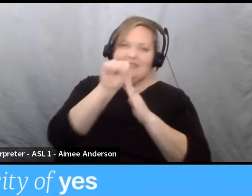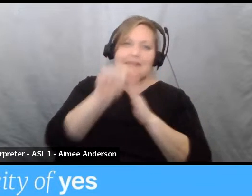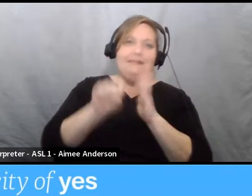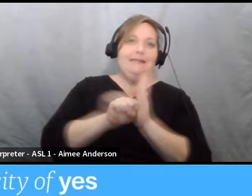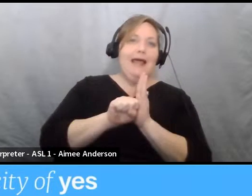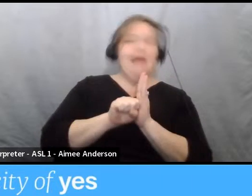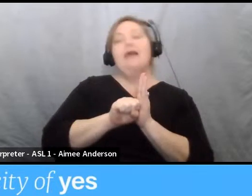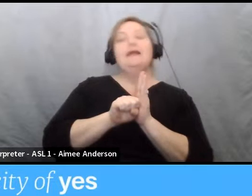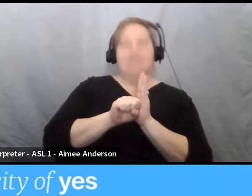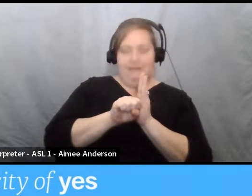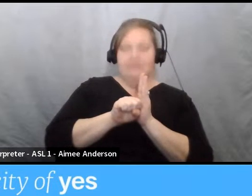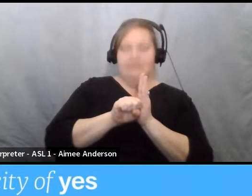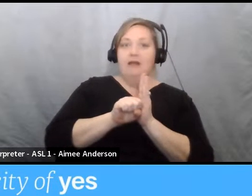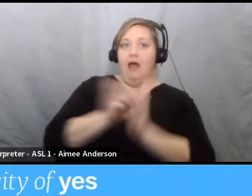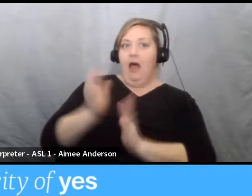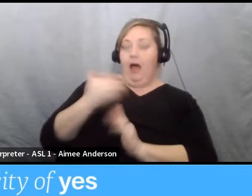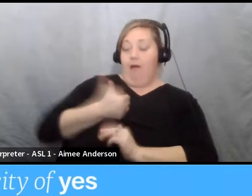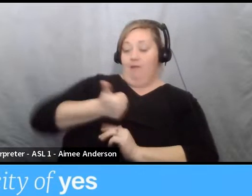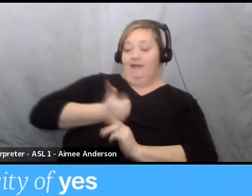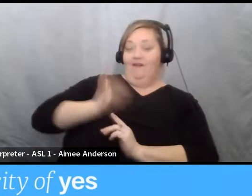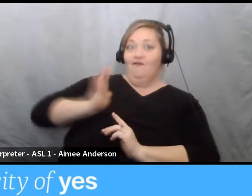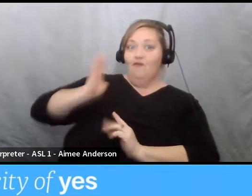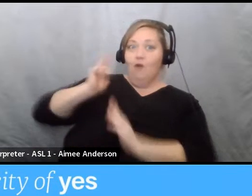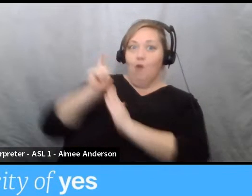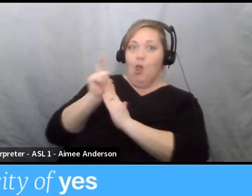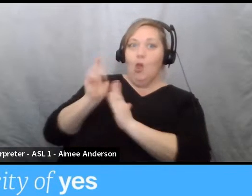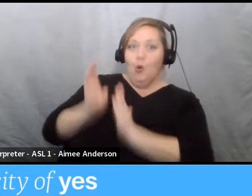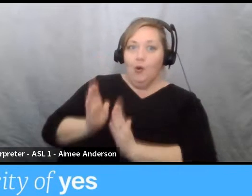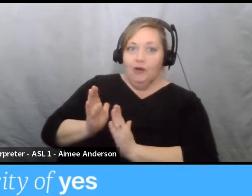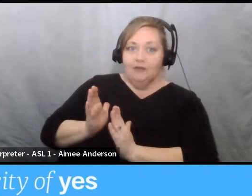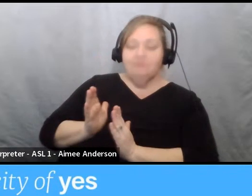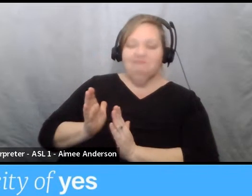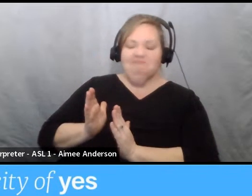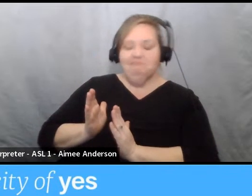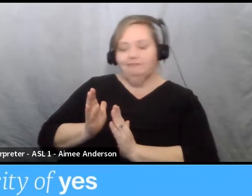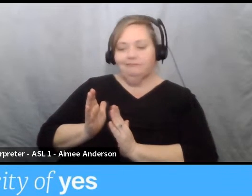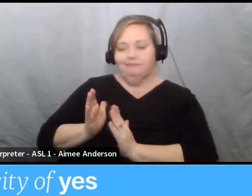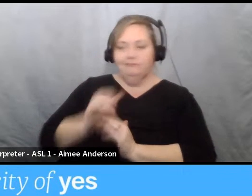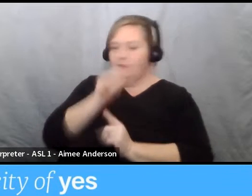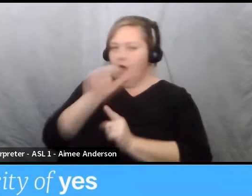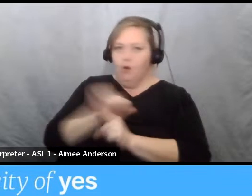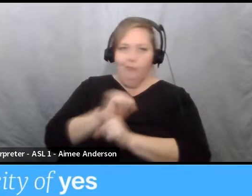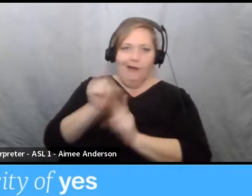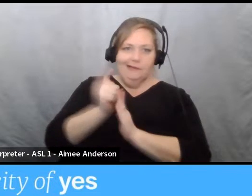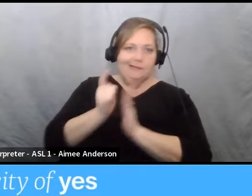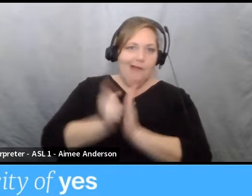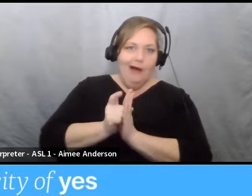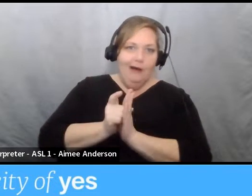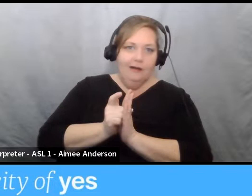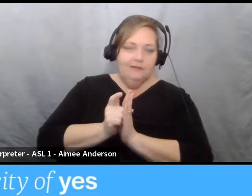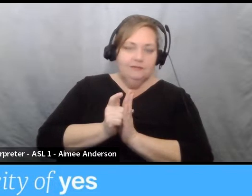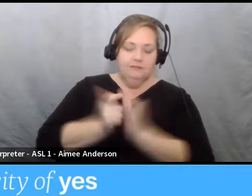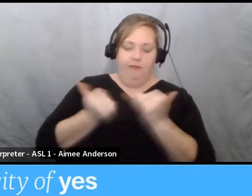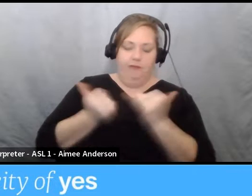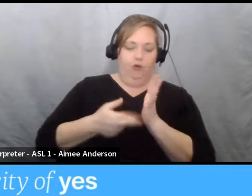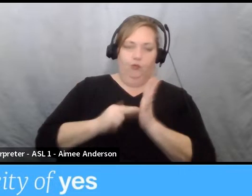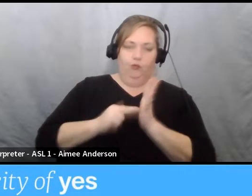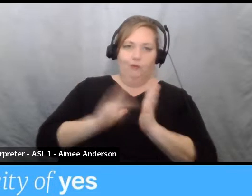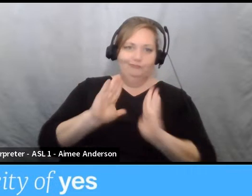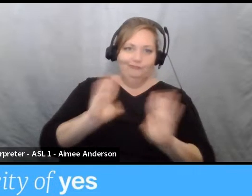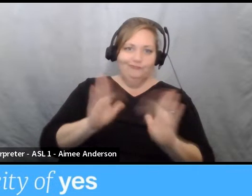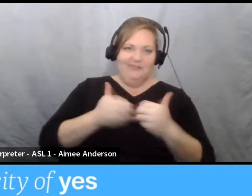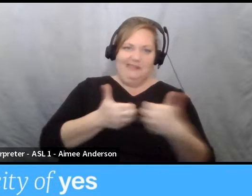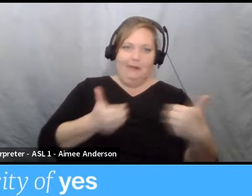in the country. I'm a former lawyer, or I still am a lawyer, but I, don't practice in my current role. But it's